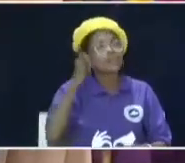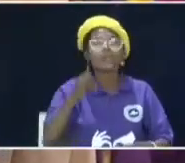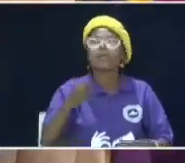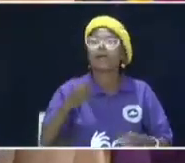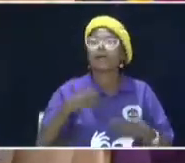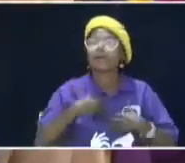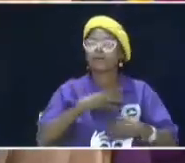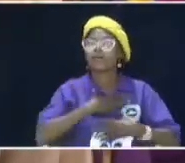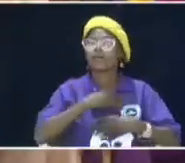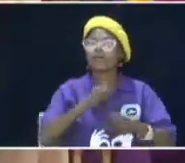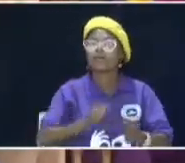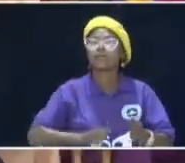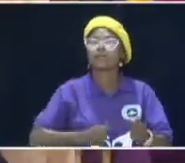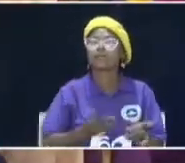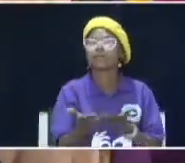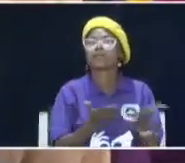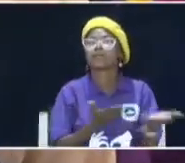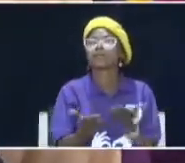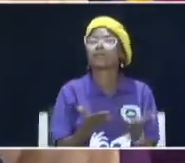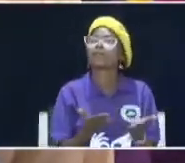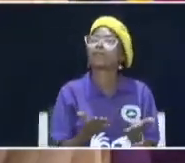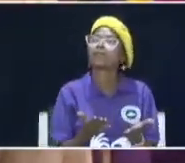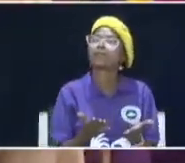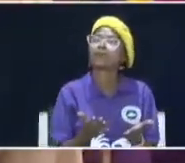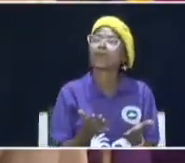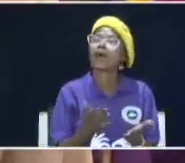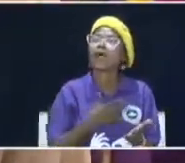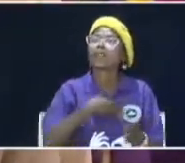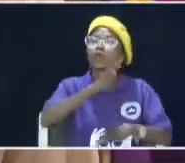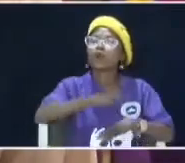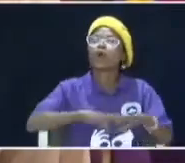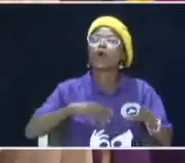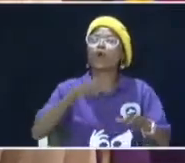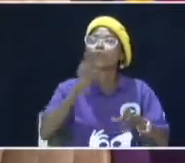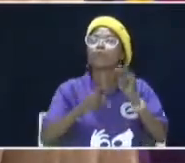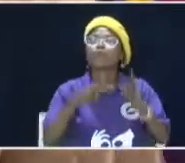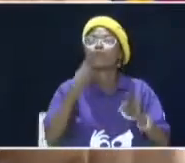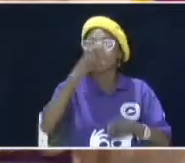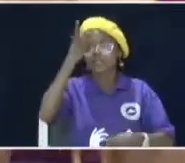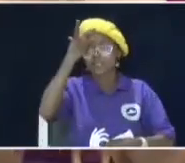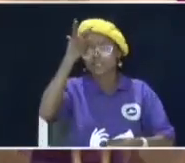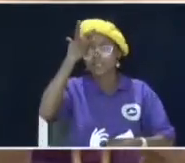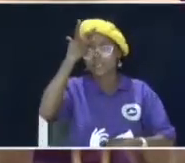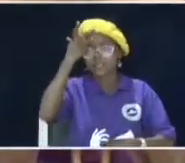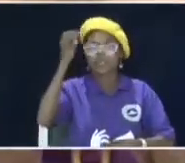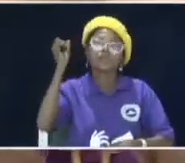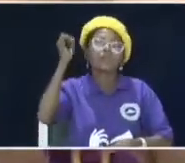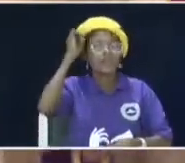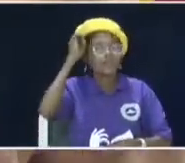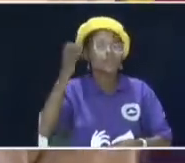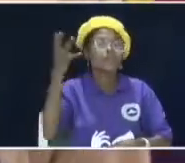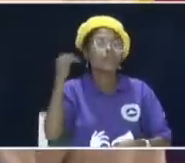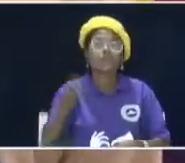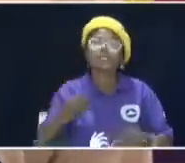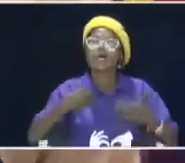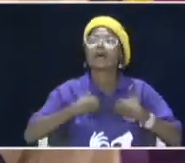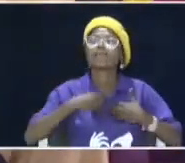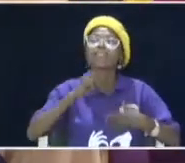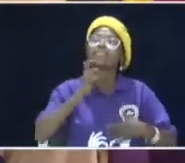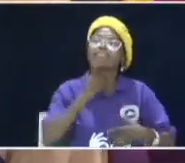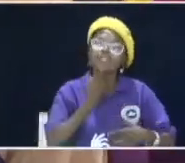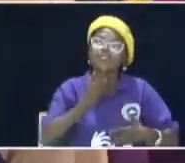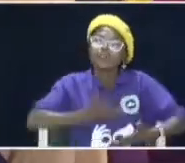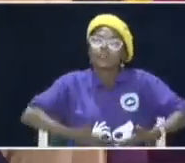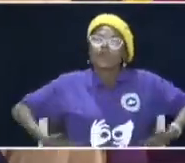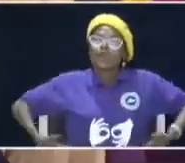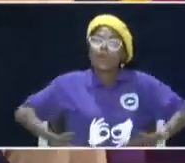in a month. It's called Balm of Gilead service. And he called people who were sick to come out. I was having serious waist pain, and he anointed